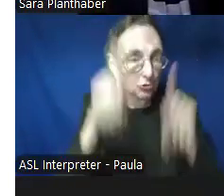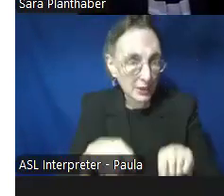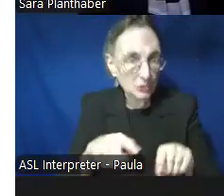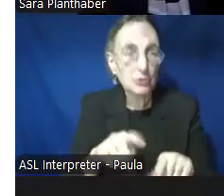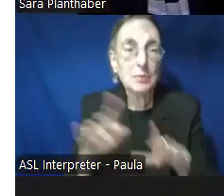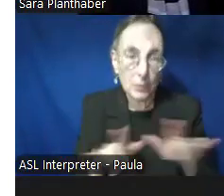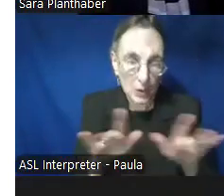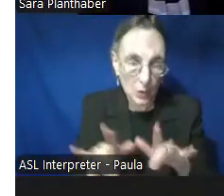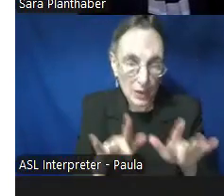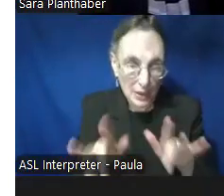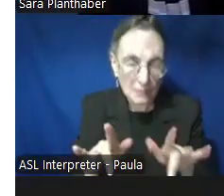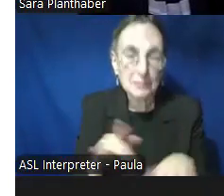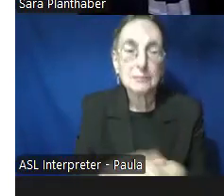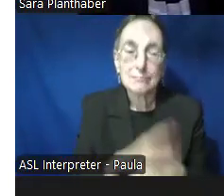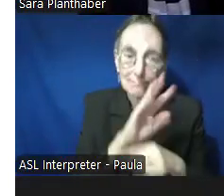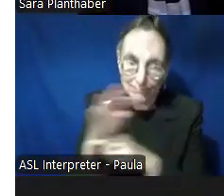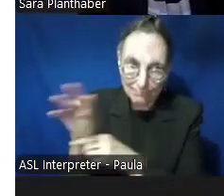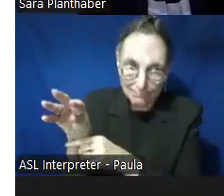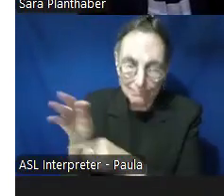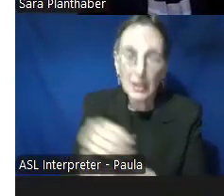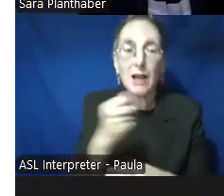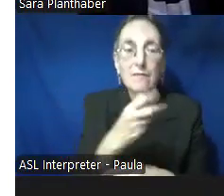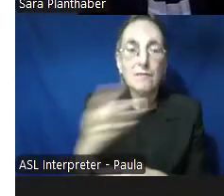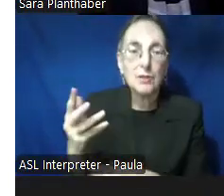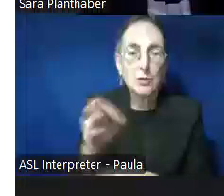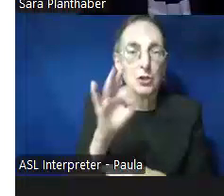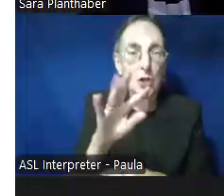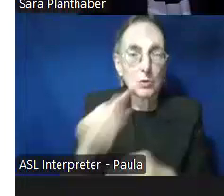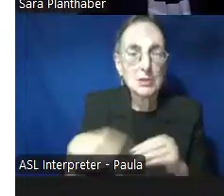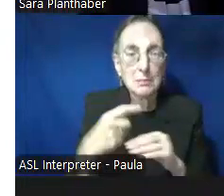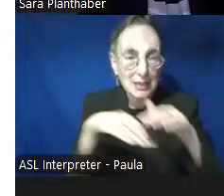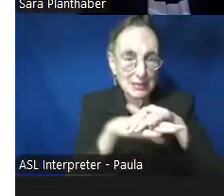Just a few notes on accessibility as well. We will have